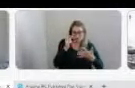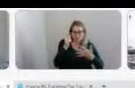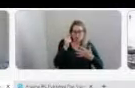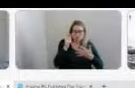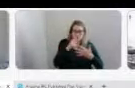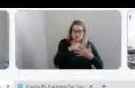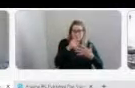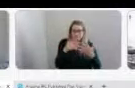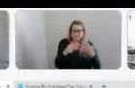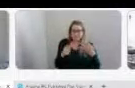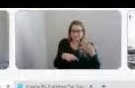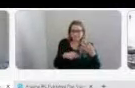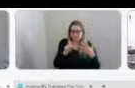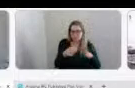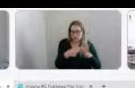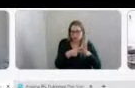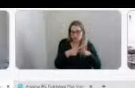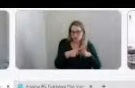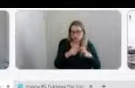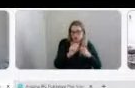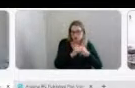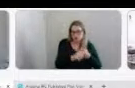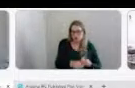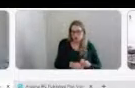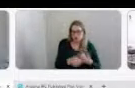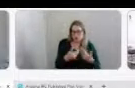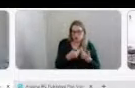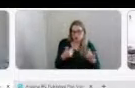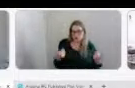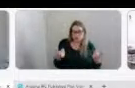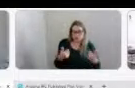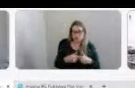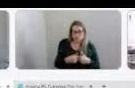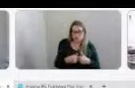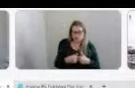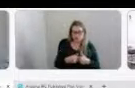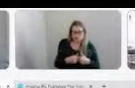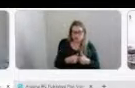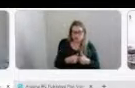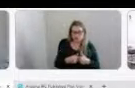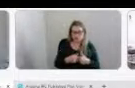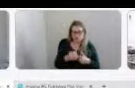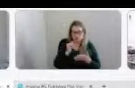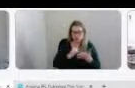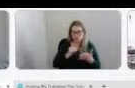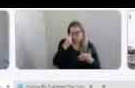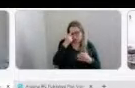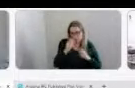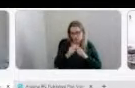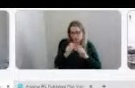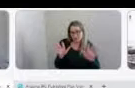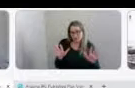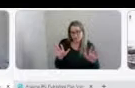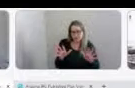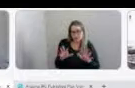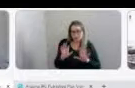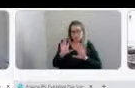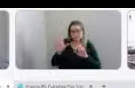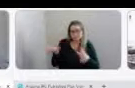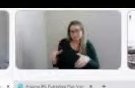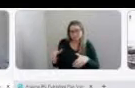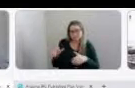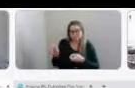protect communities are being divided shared infrastructure is split across lines drawn for what's obviously partisan intent frankly it's a